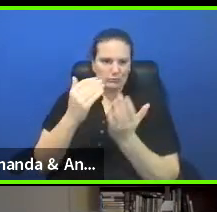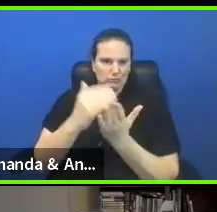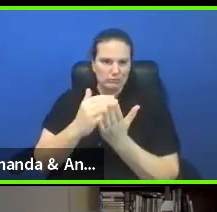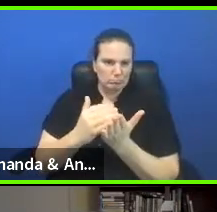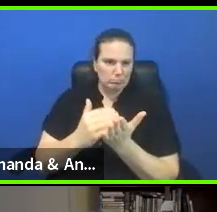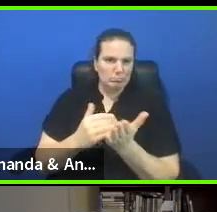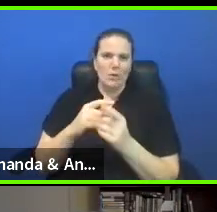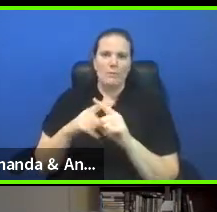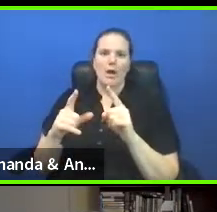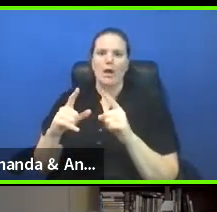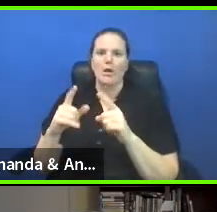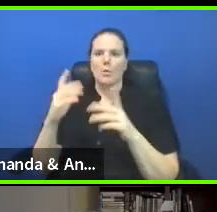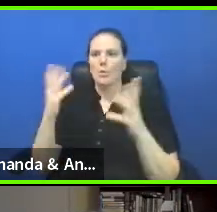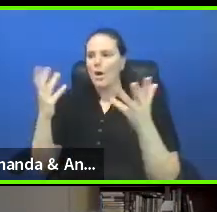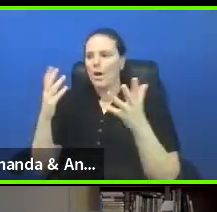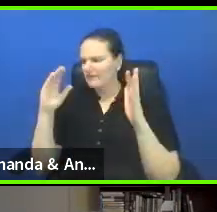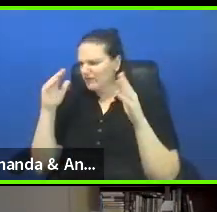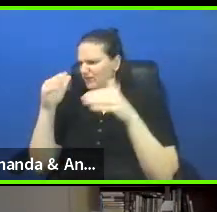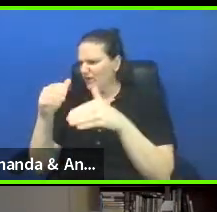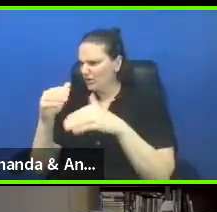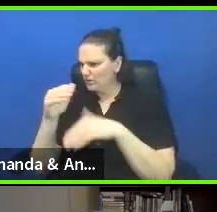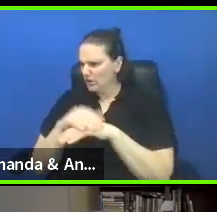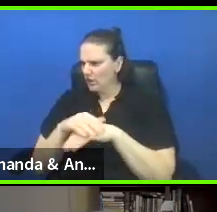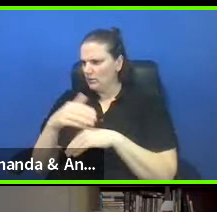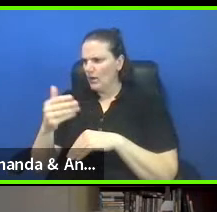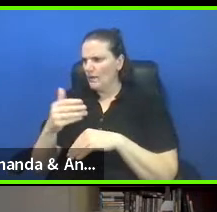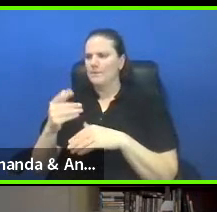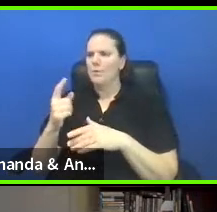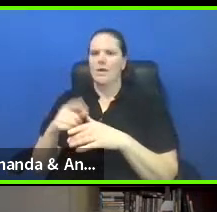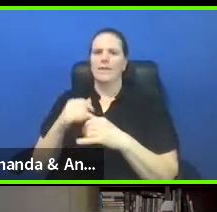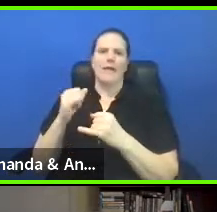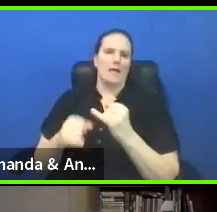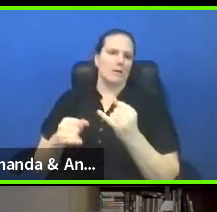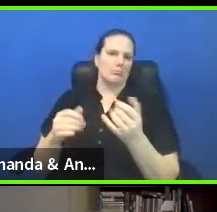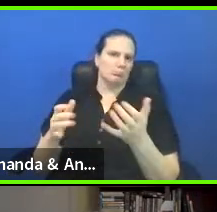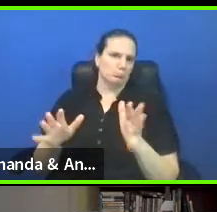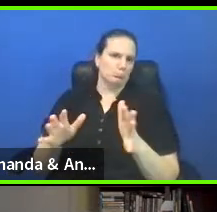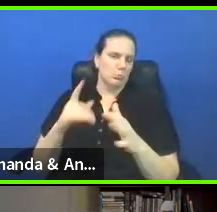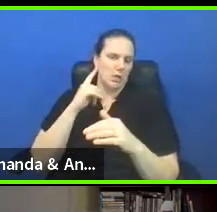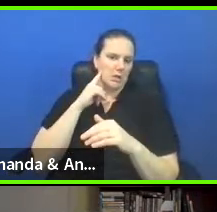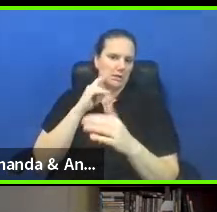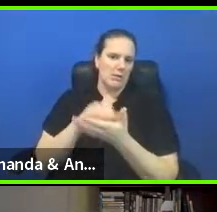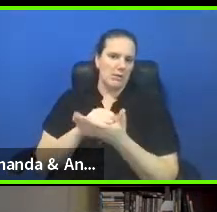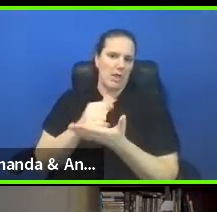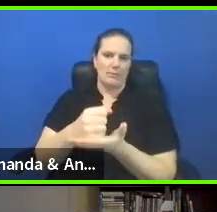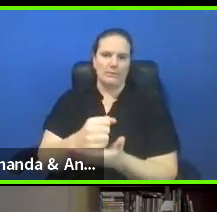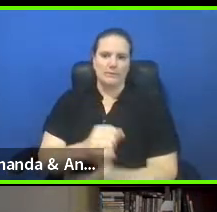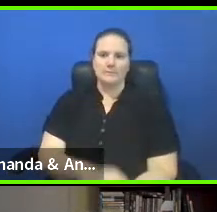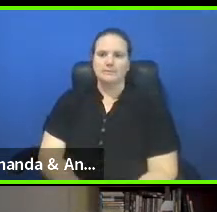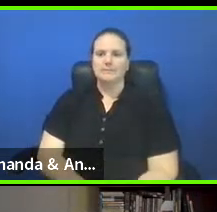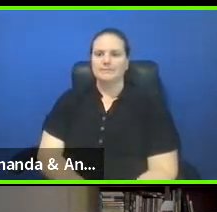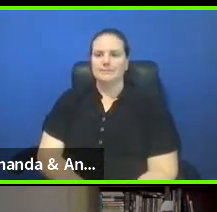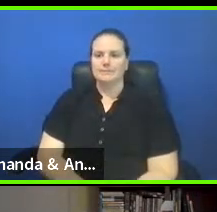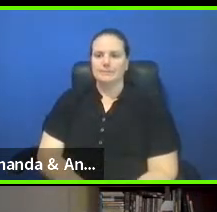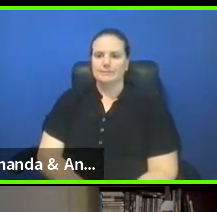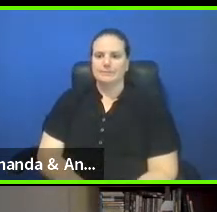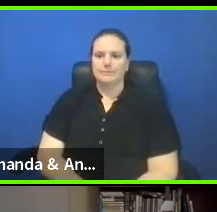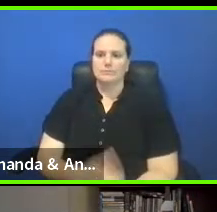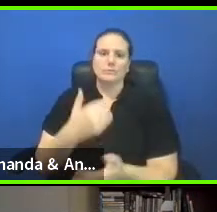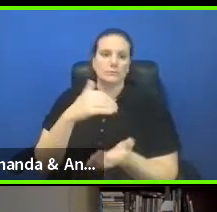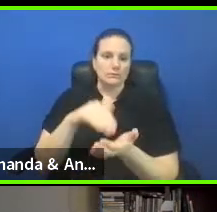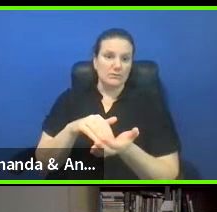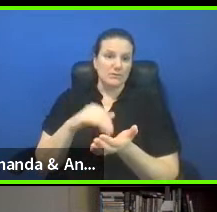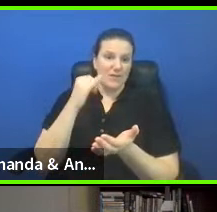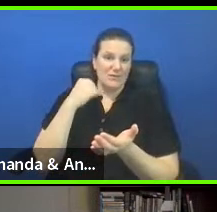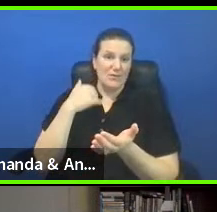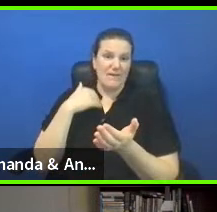they're focusing on and then where they end up, I think would be helpful. And again, if we end up with